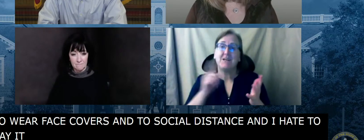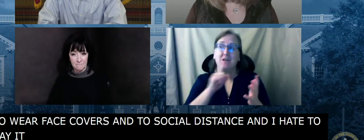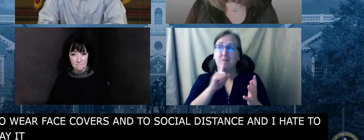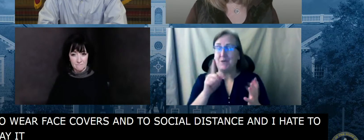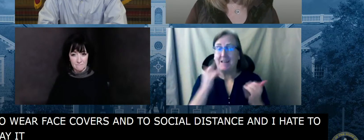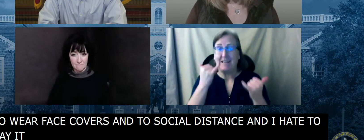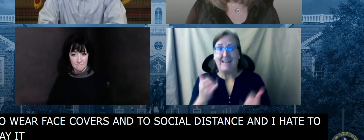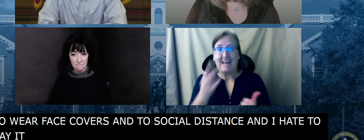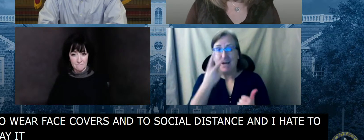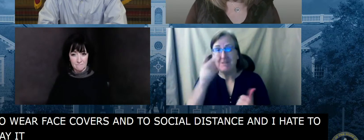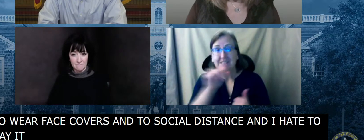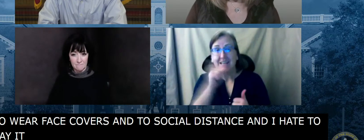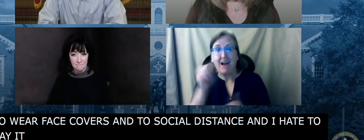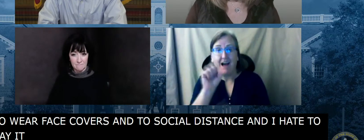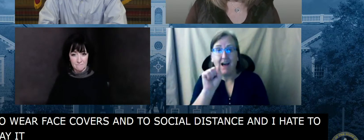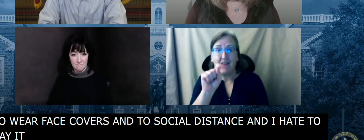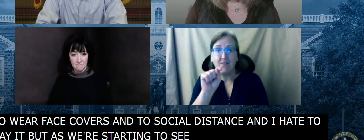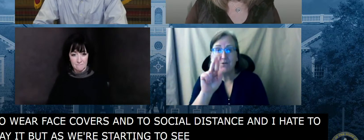other strains